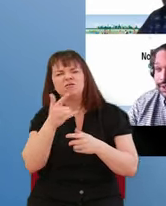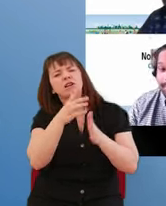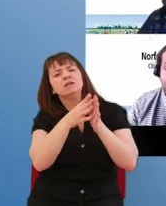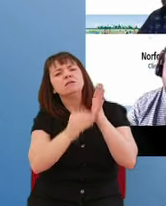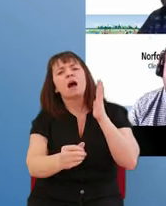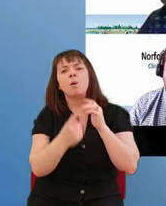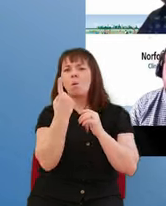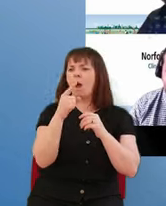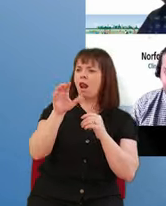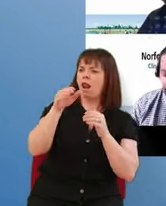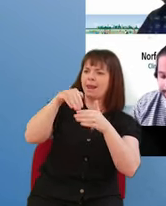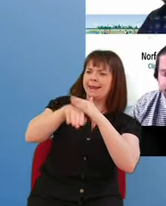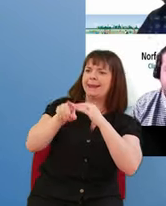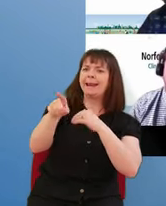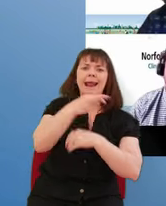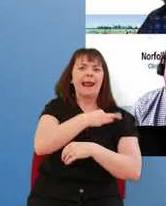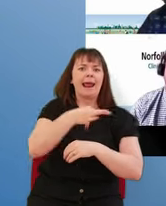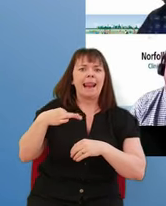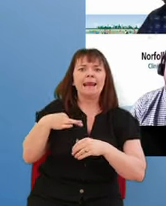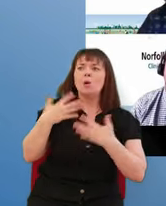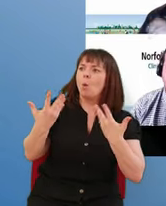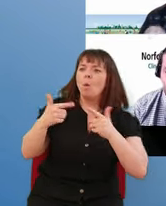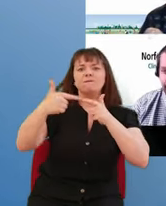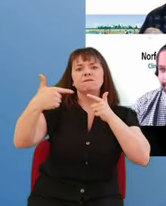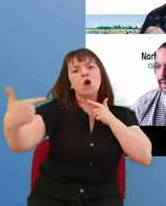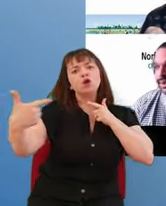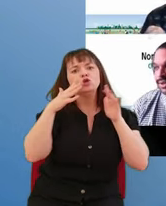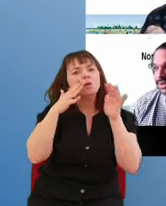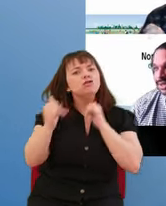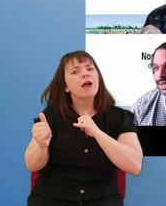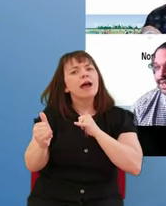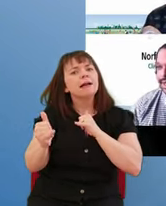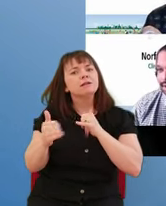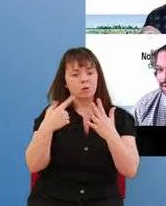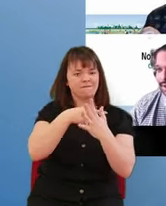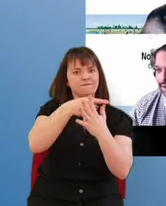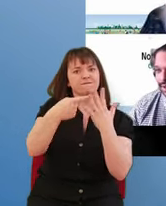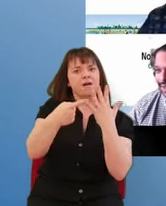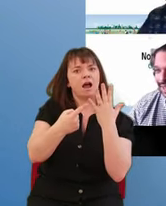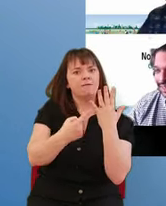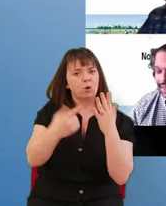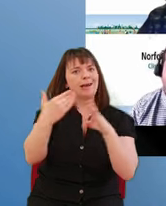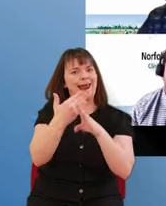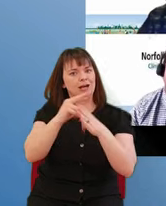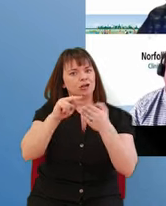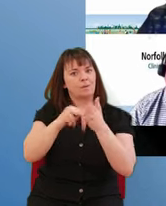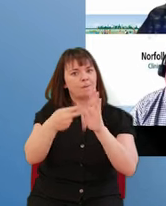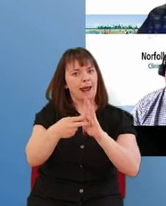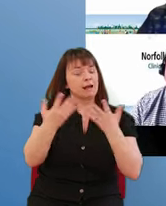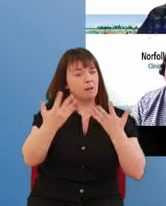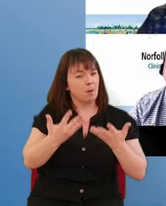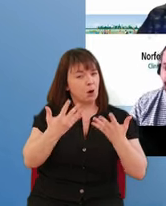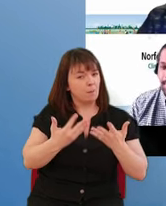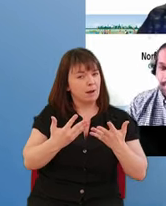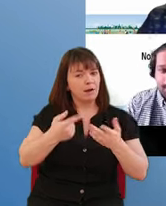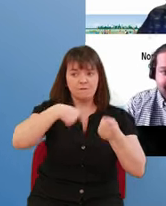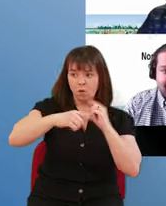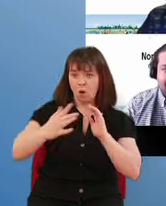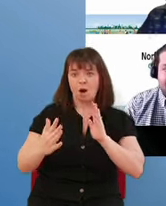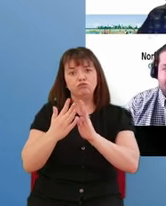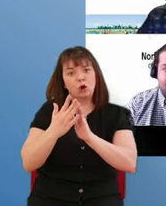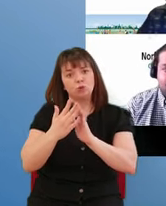approval, but ultimately the aim is to improve access for SMI patients and then improve our local percentage as a